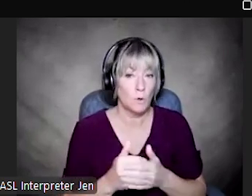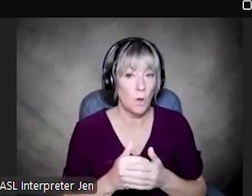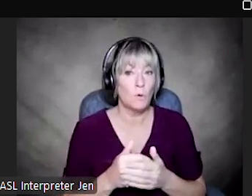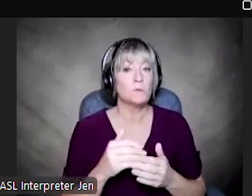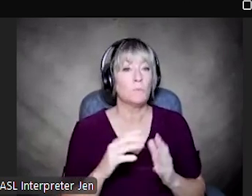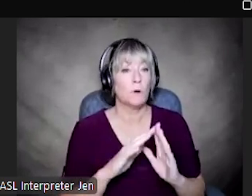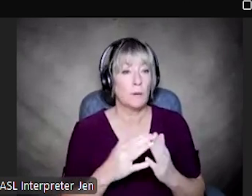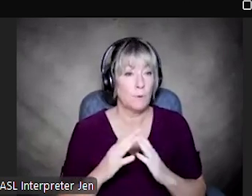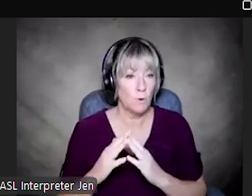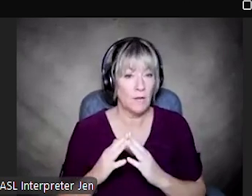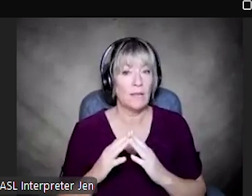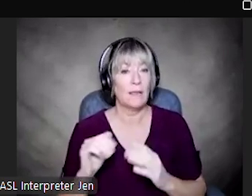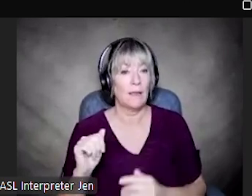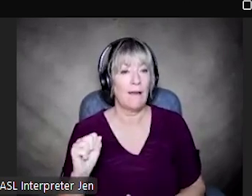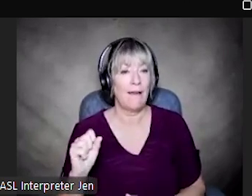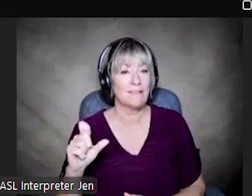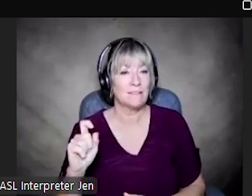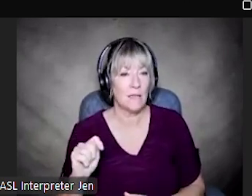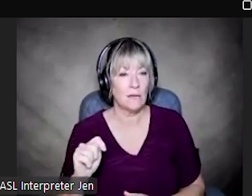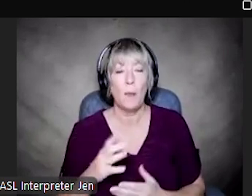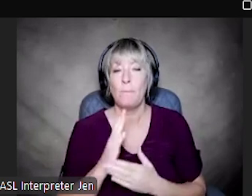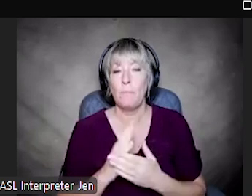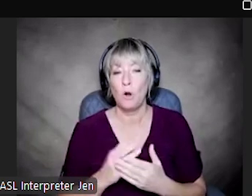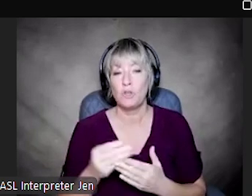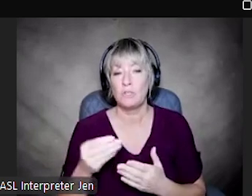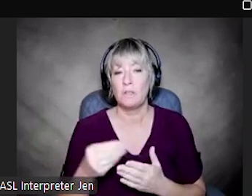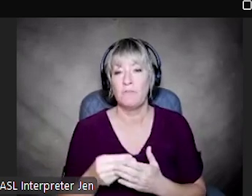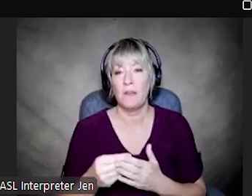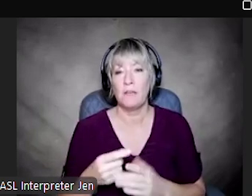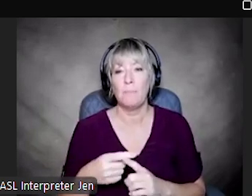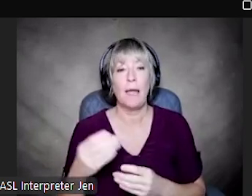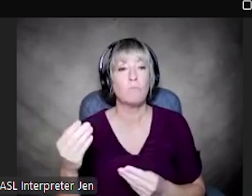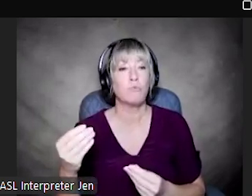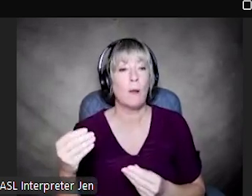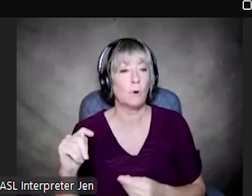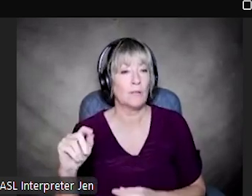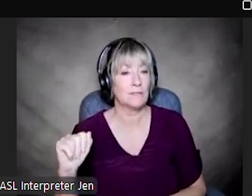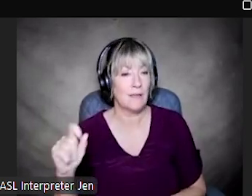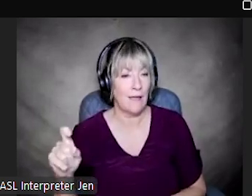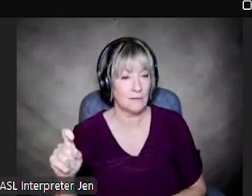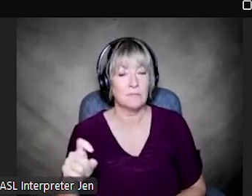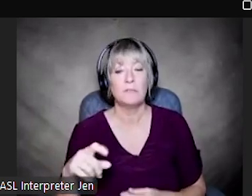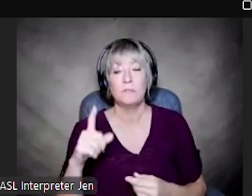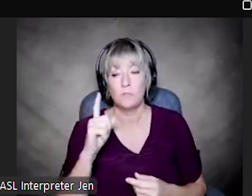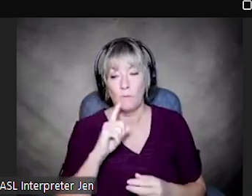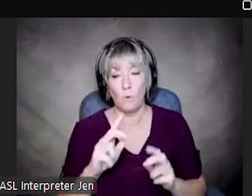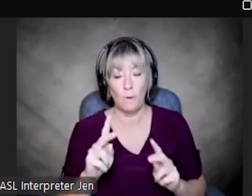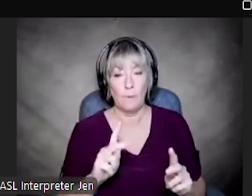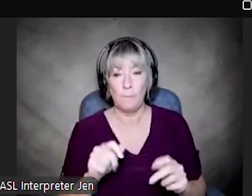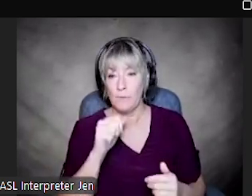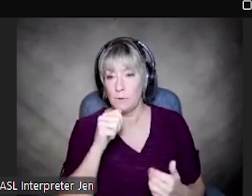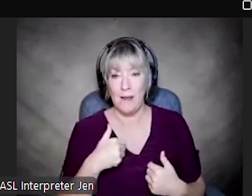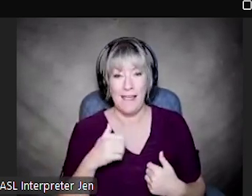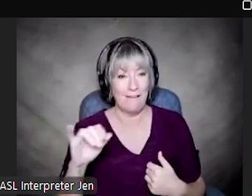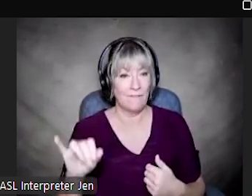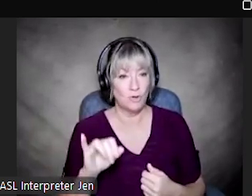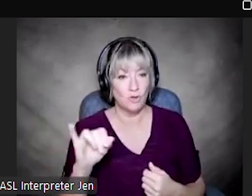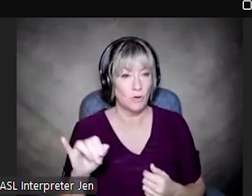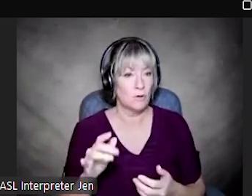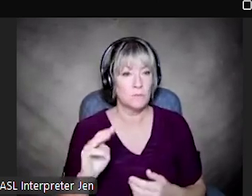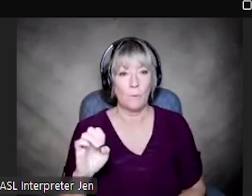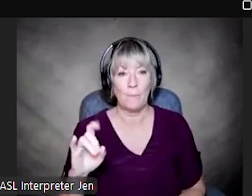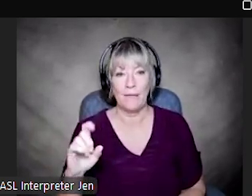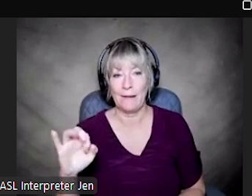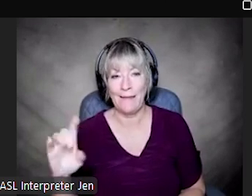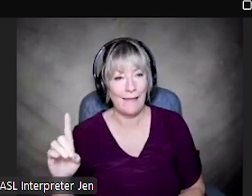community asset, we are partially funded by a property tax. So because of that, for individuals who do not have insurance or Medicaid or